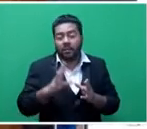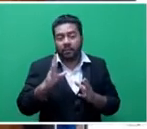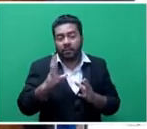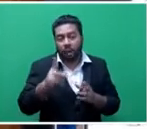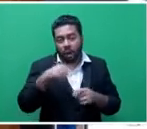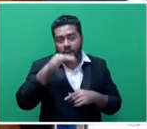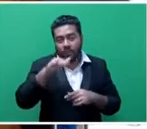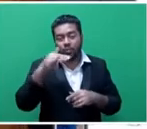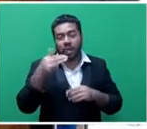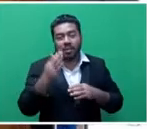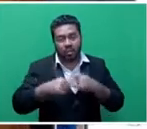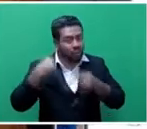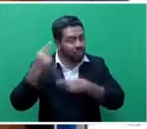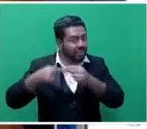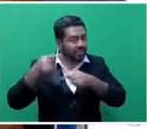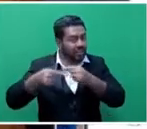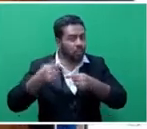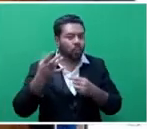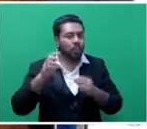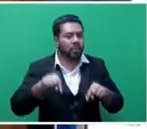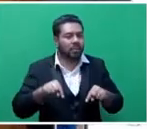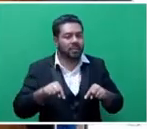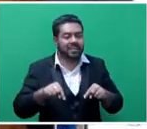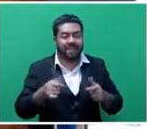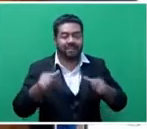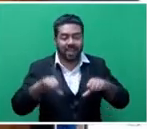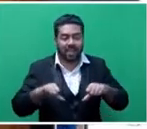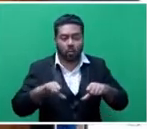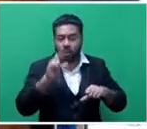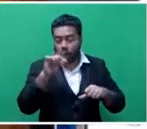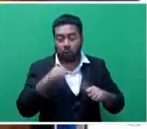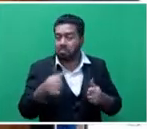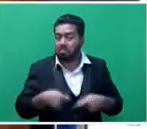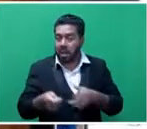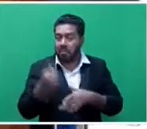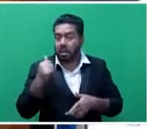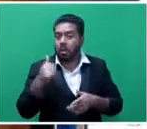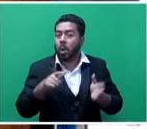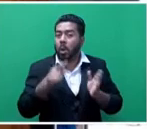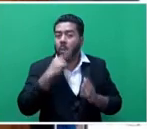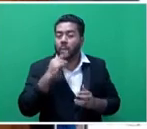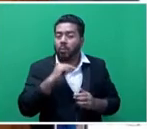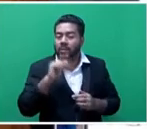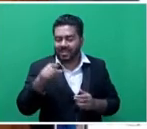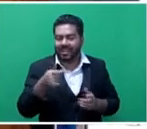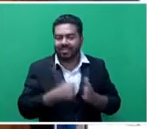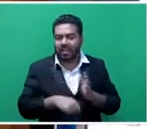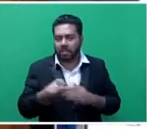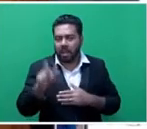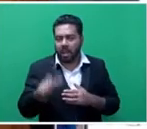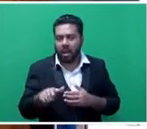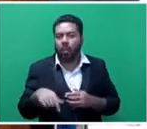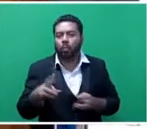our future generations. Because if these entities fail and cannot repay their loans, it is the taxpayers who will have to